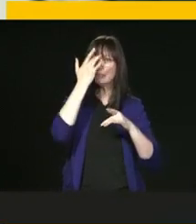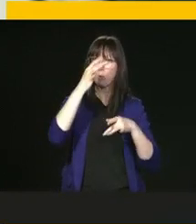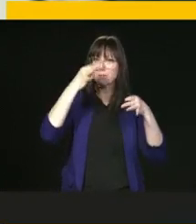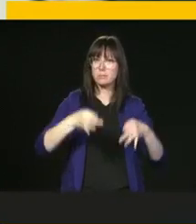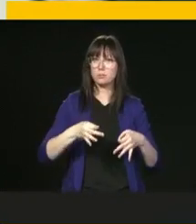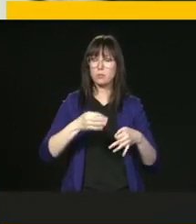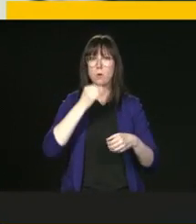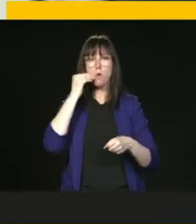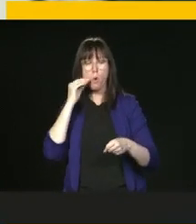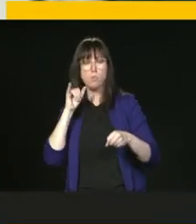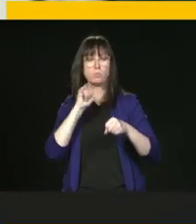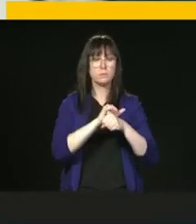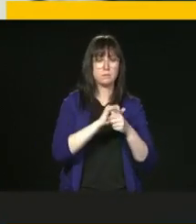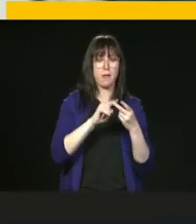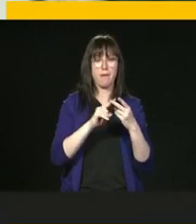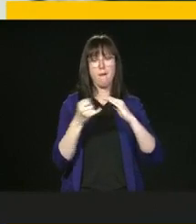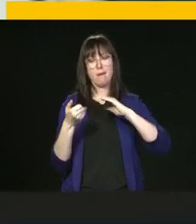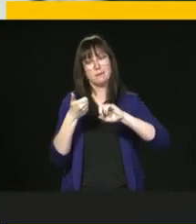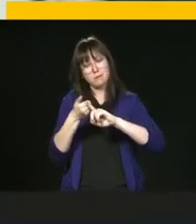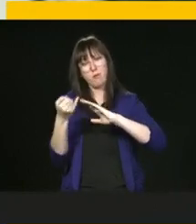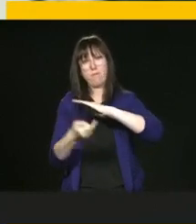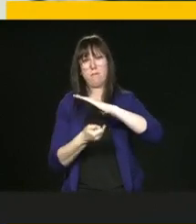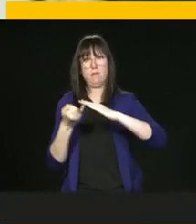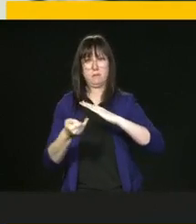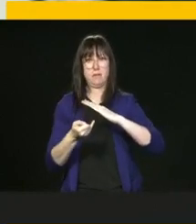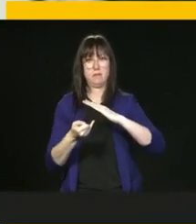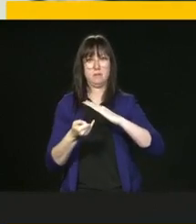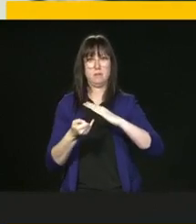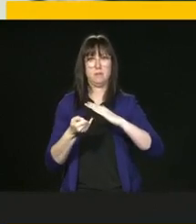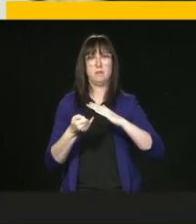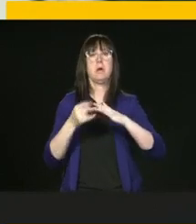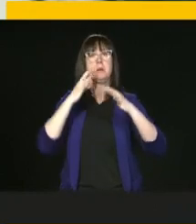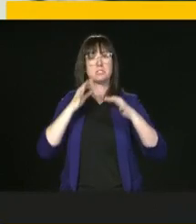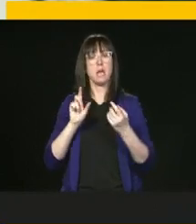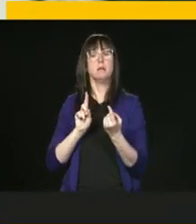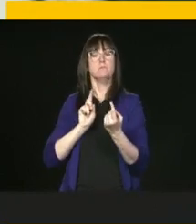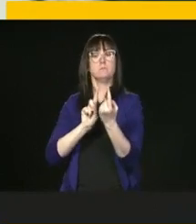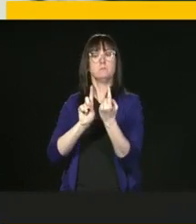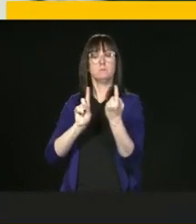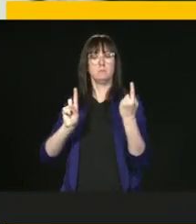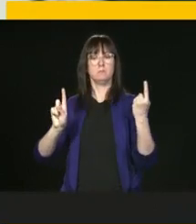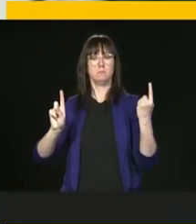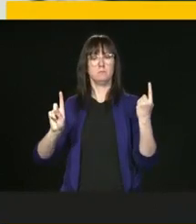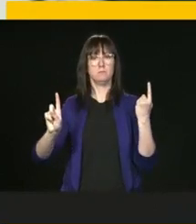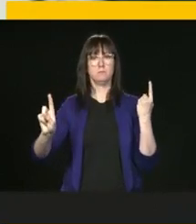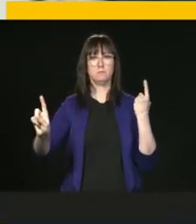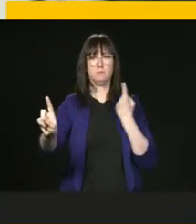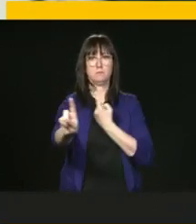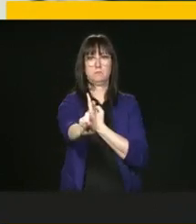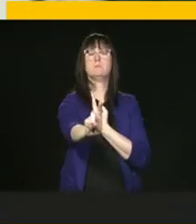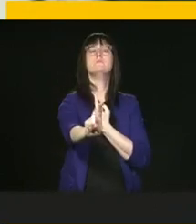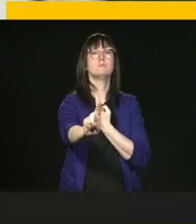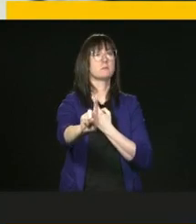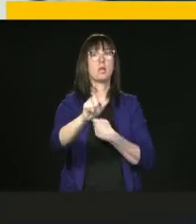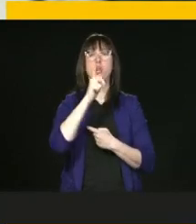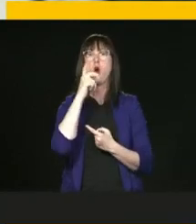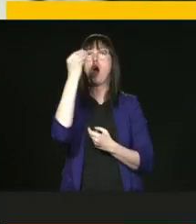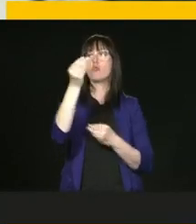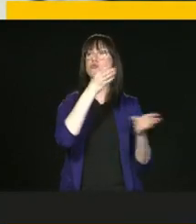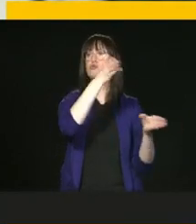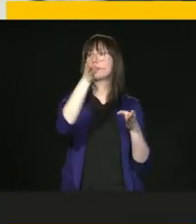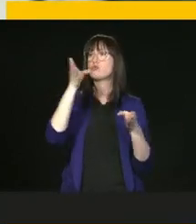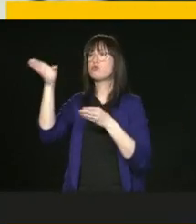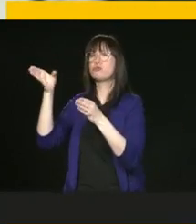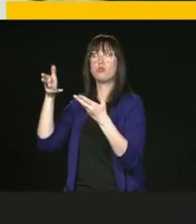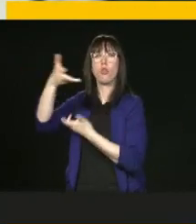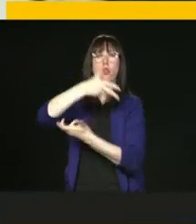to self-isolate, choosing to keep their distance from each other, not going out and putting at risk people who